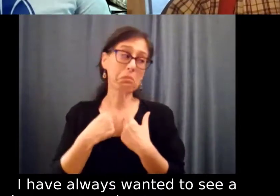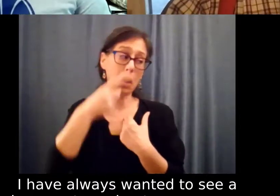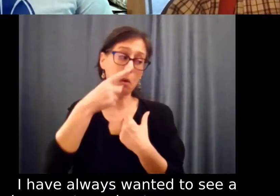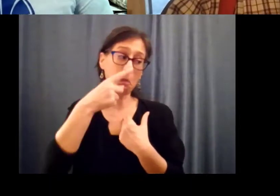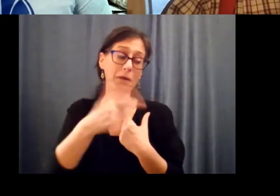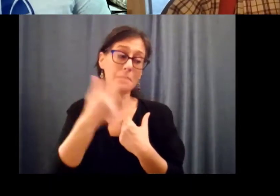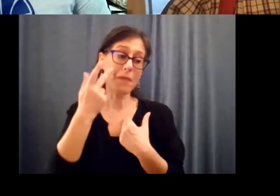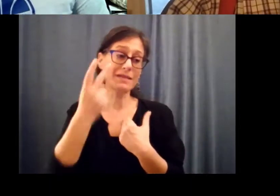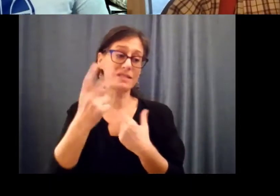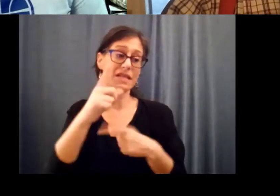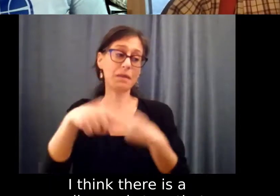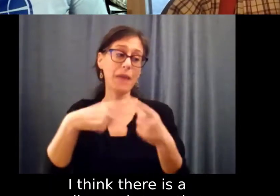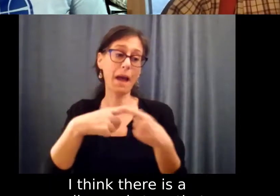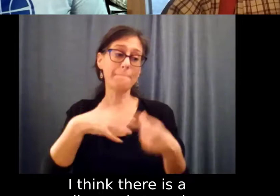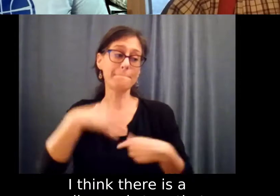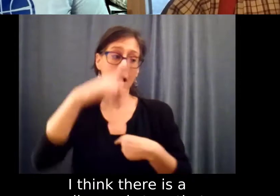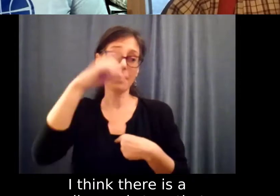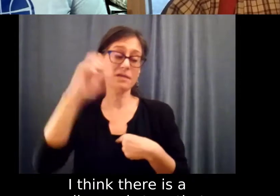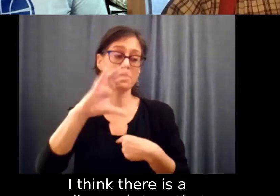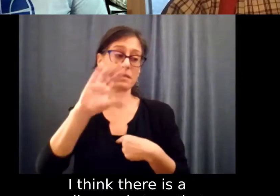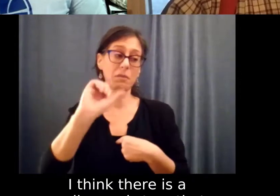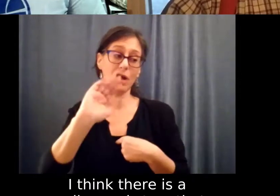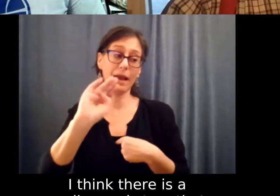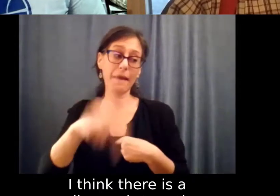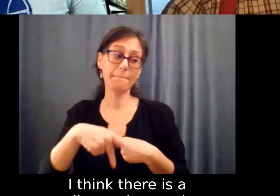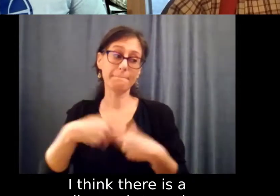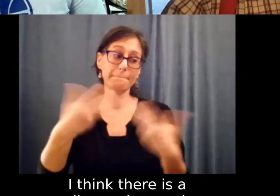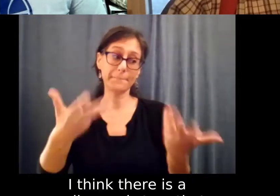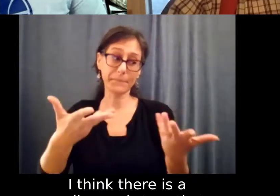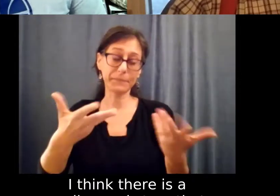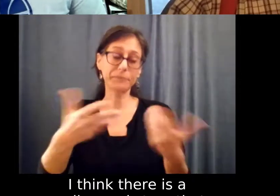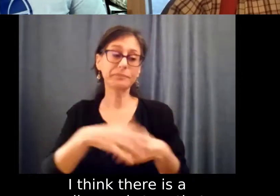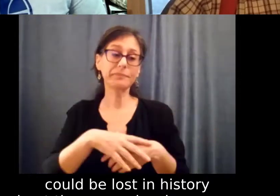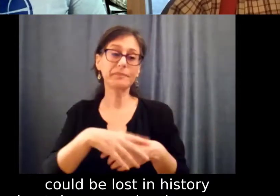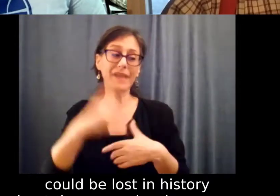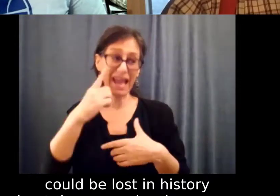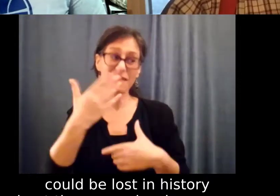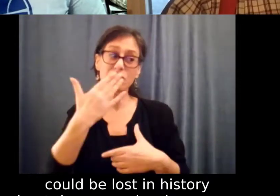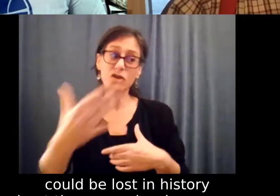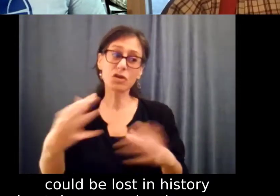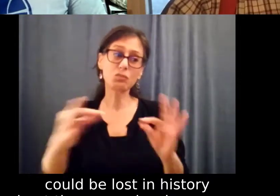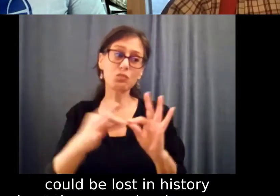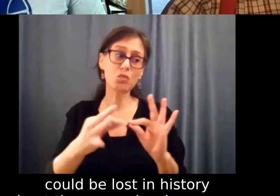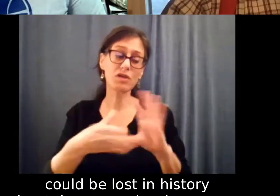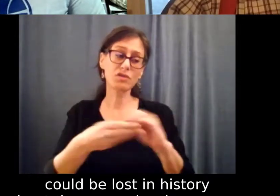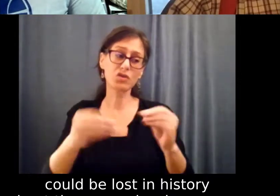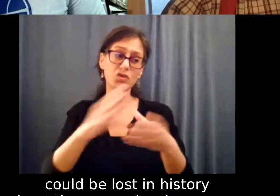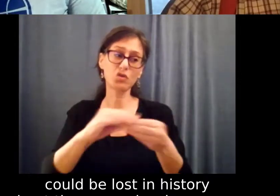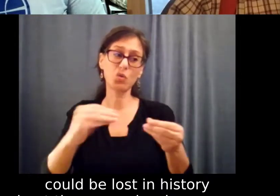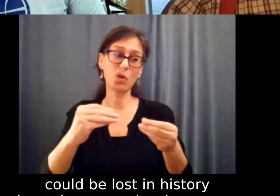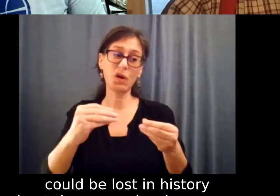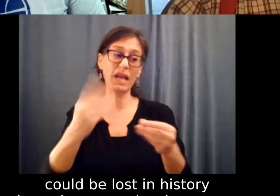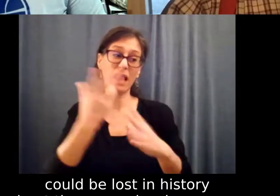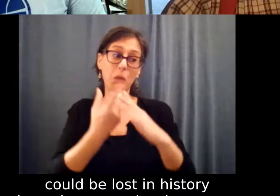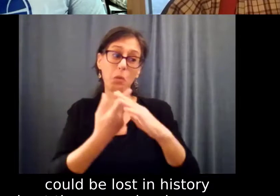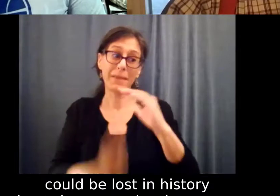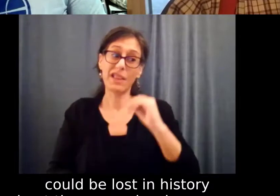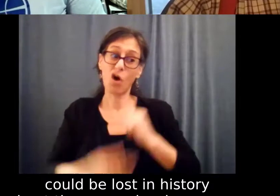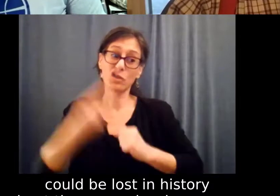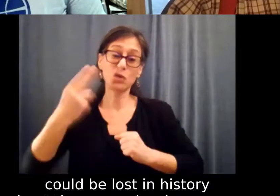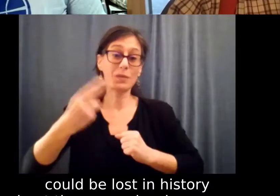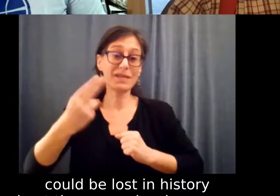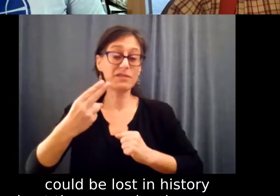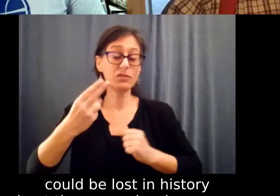about my summer camp. And I said, I think that there's a really good story here that could be lost to history about these